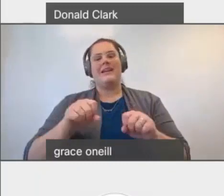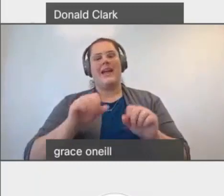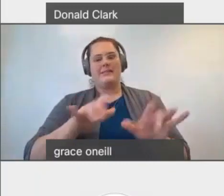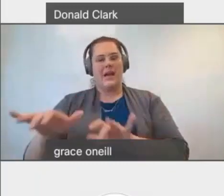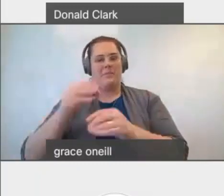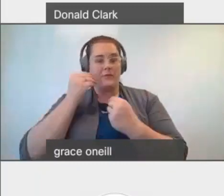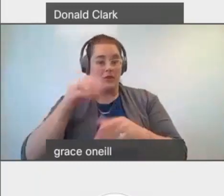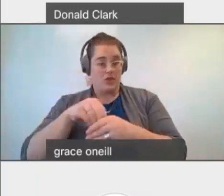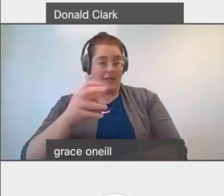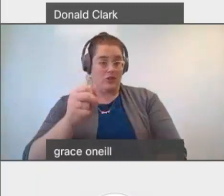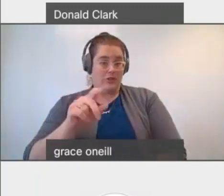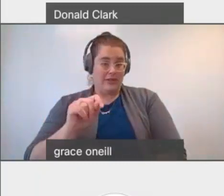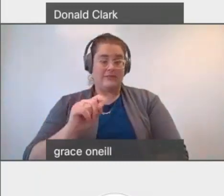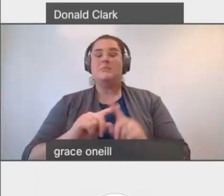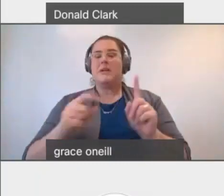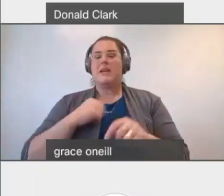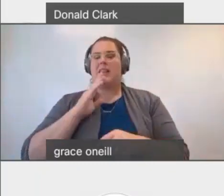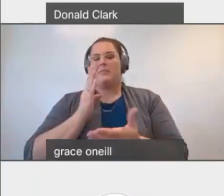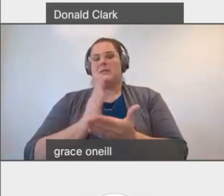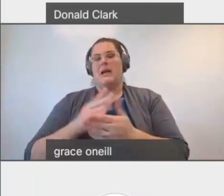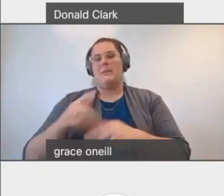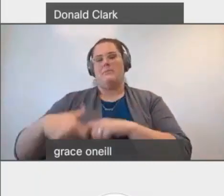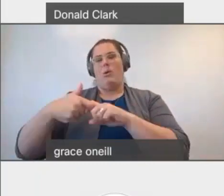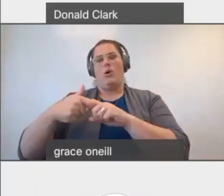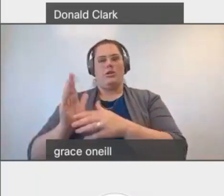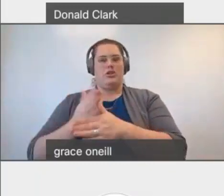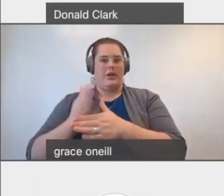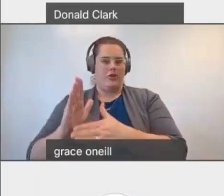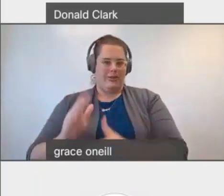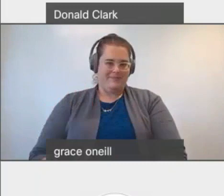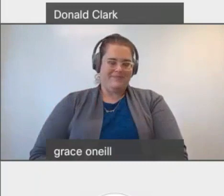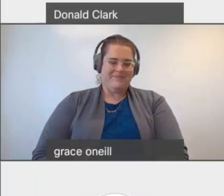stop sharing there for a second and see if there's any questions.